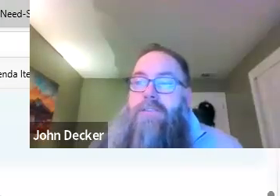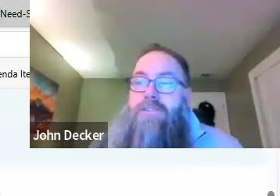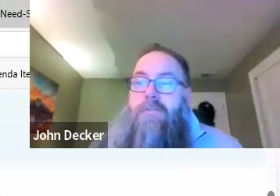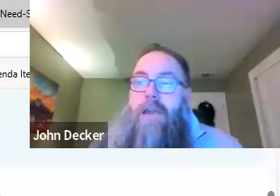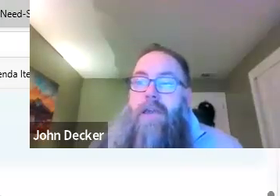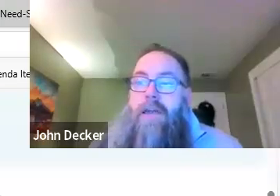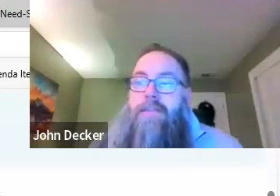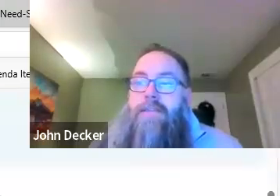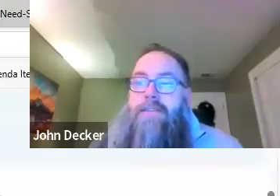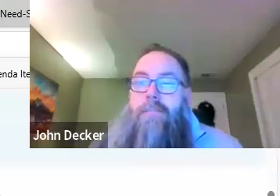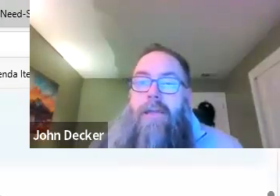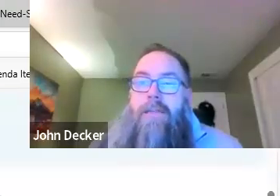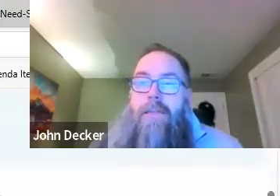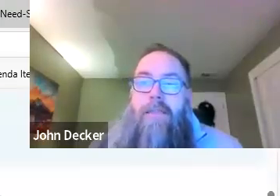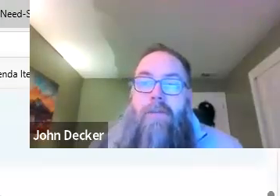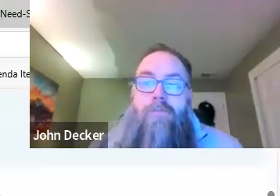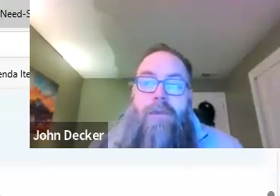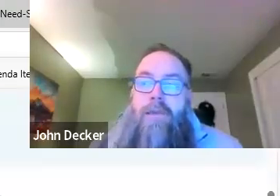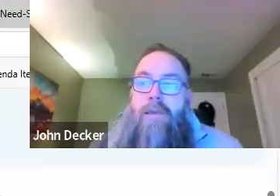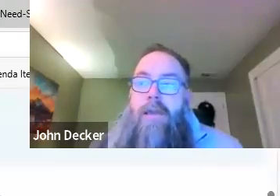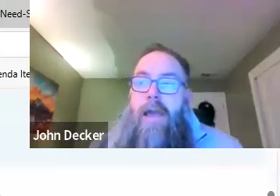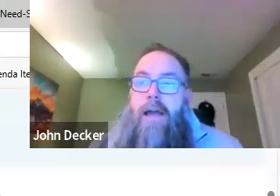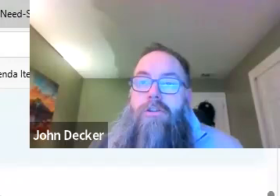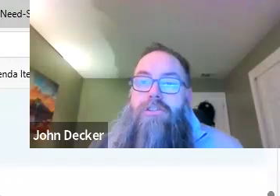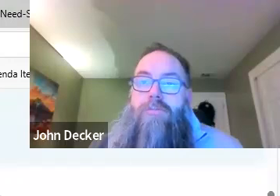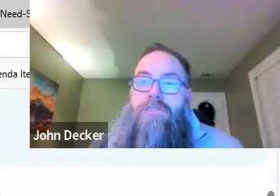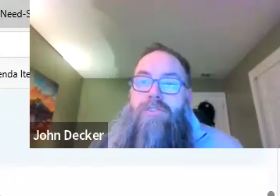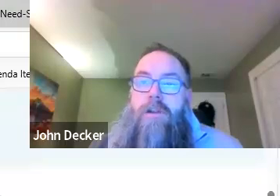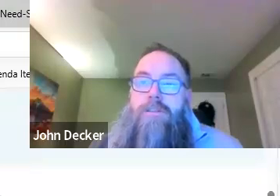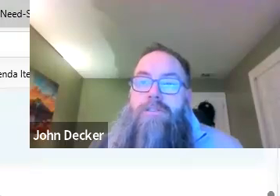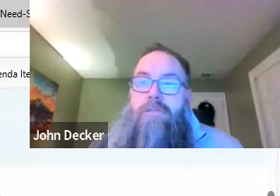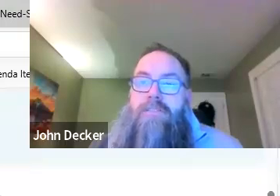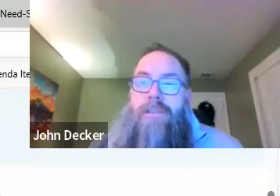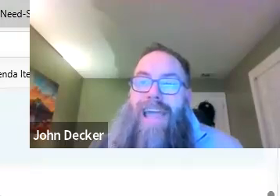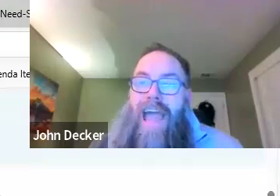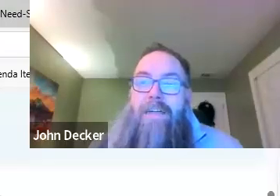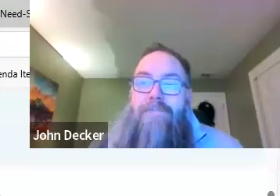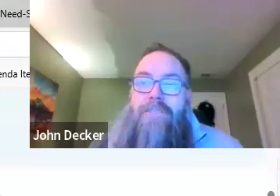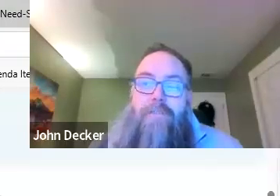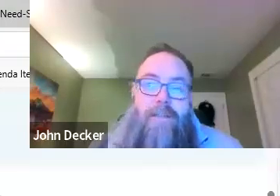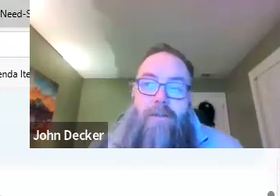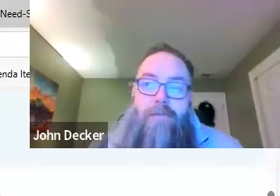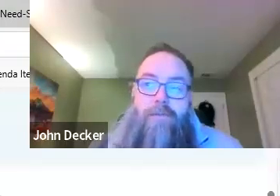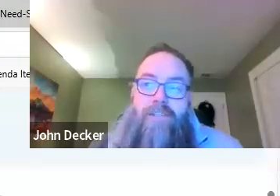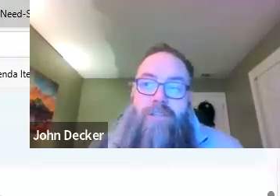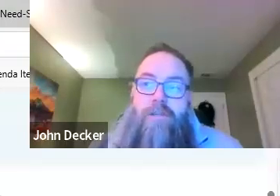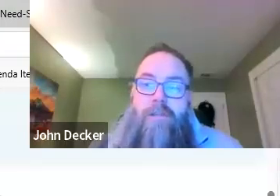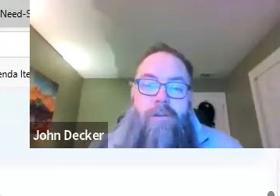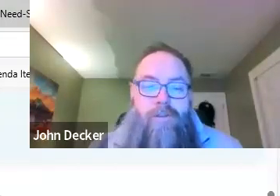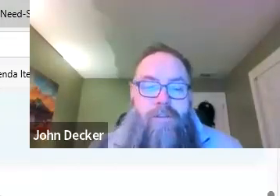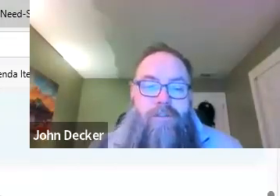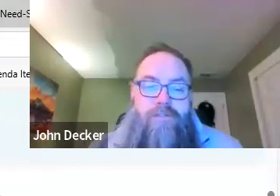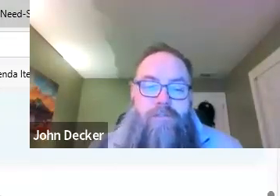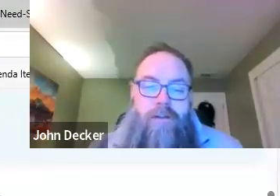after they complete the survey and they submit it, then they will be eligible starting the service month after submitting their